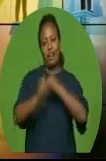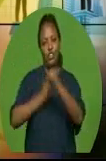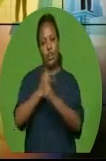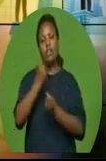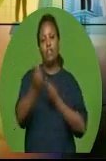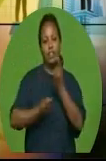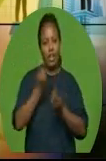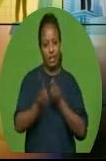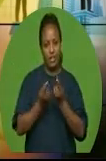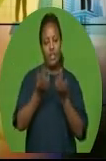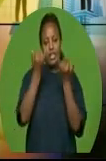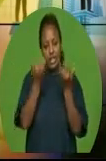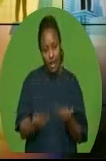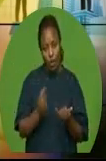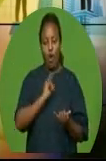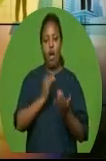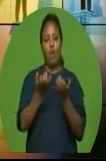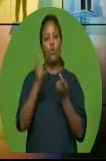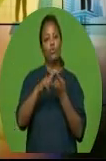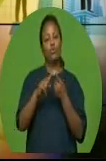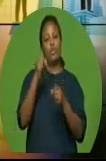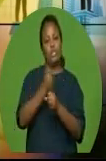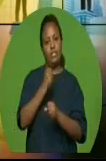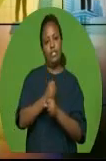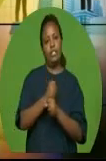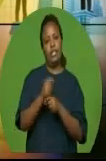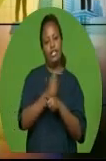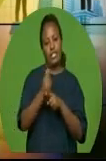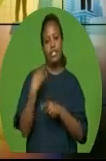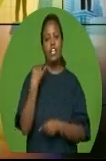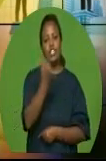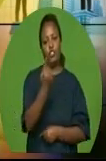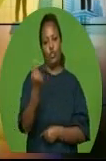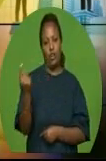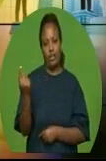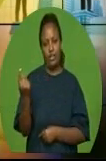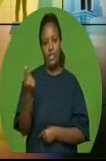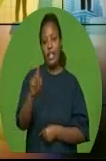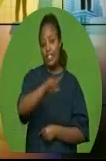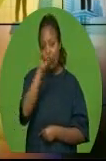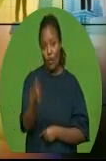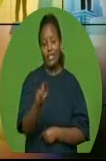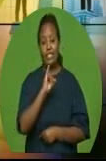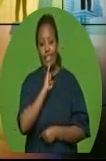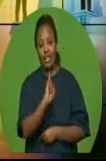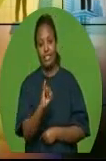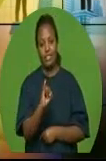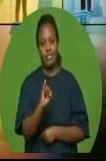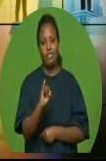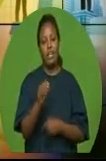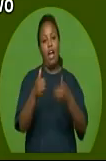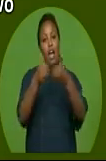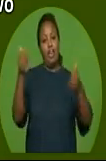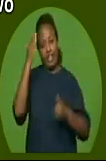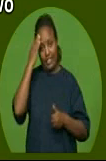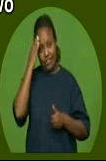for international trade. Now, I want you to do an exercise individually. The question